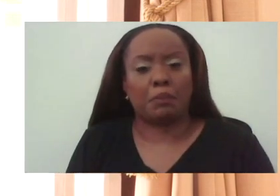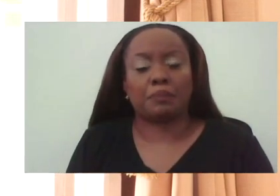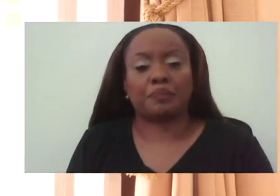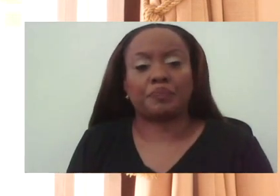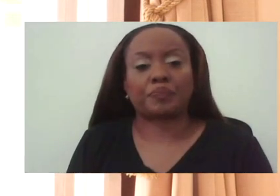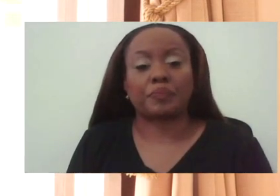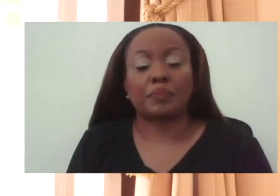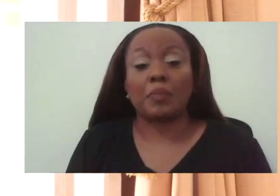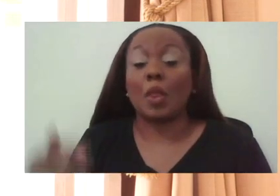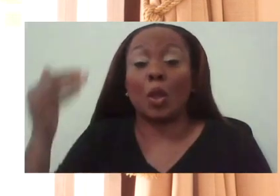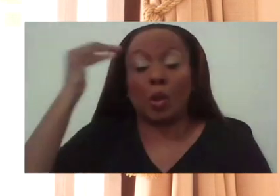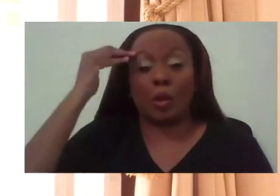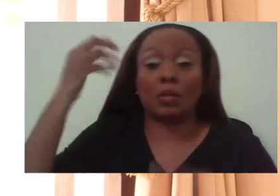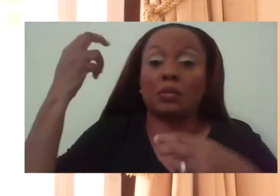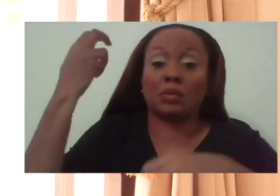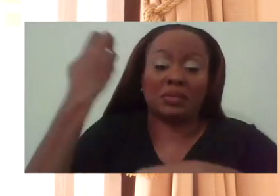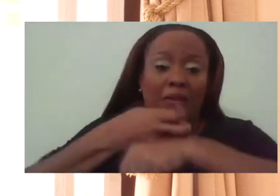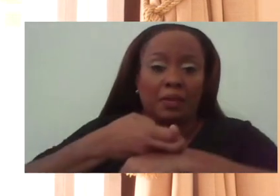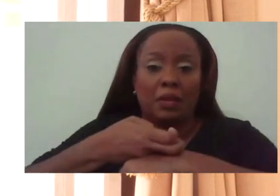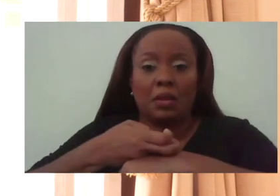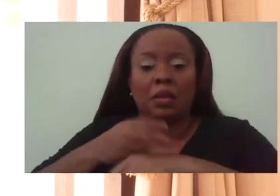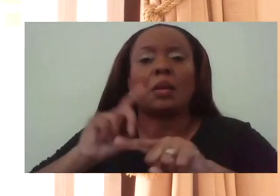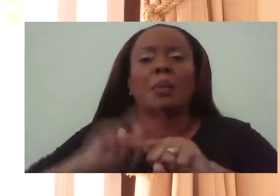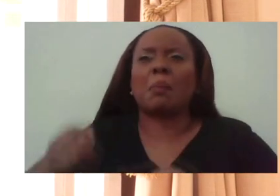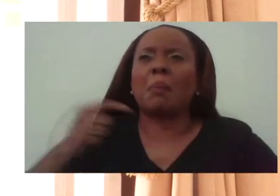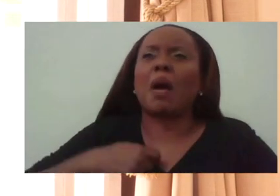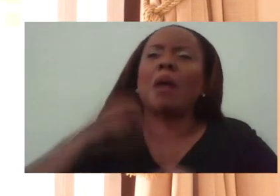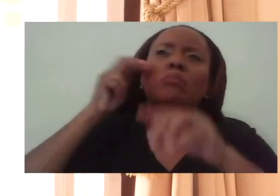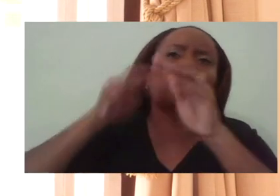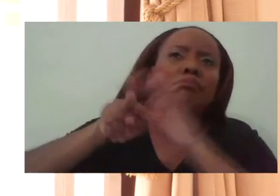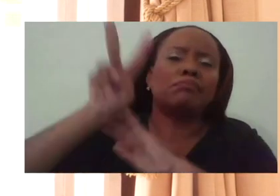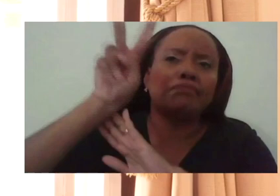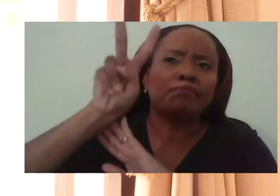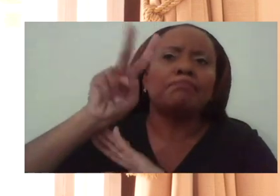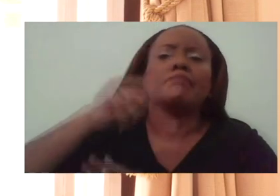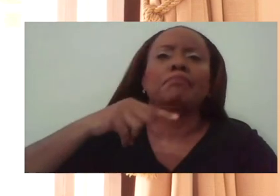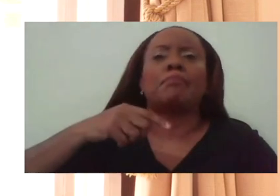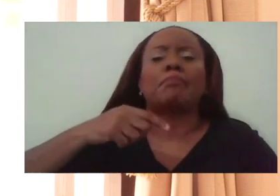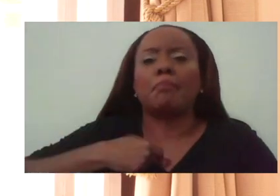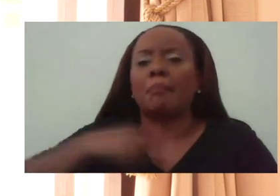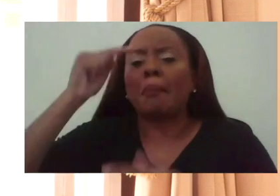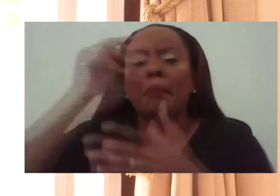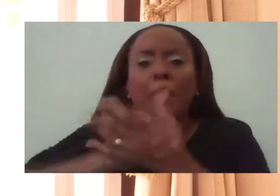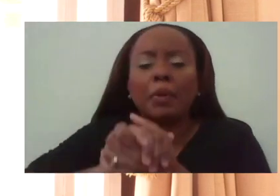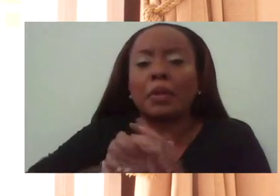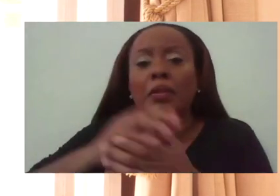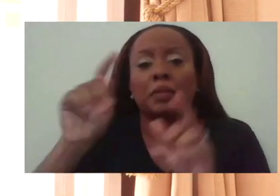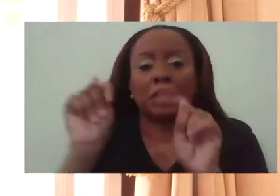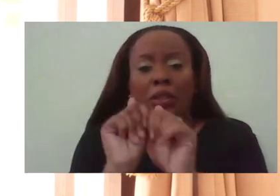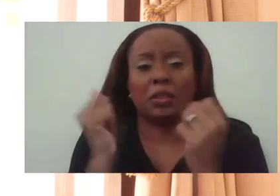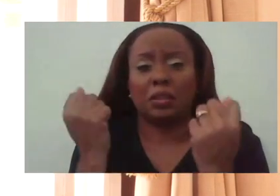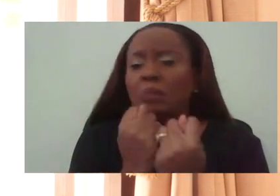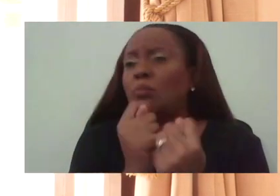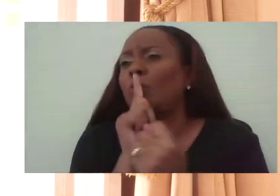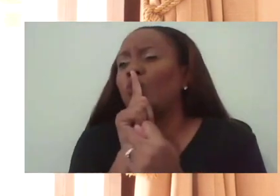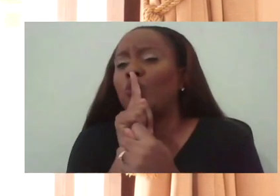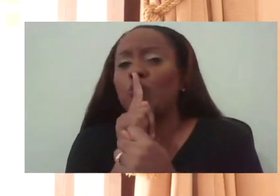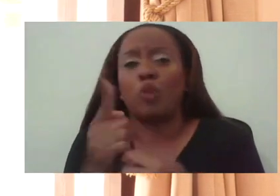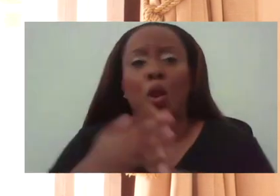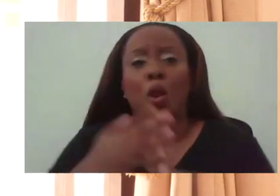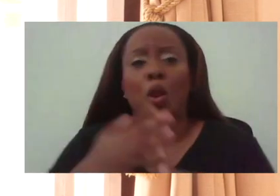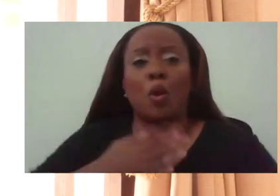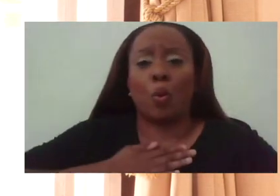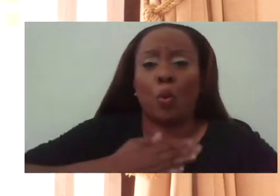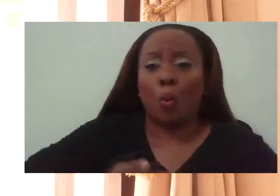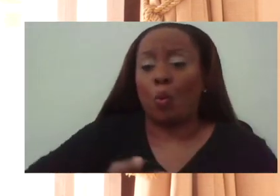person, and I believe that the team is extremely committed. We will work on your